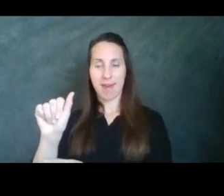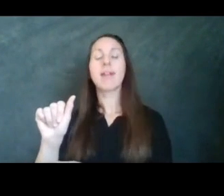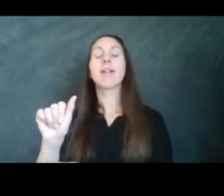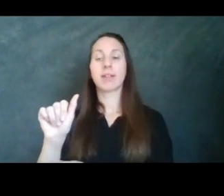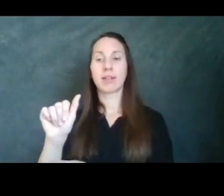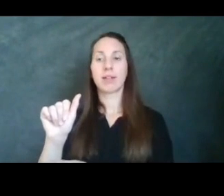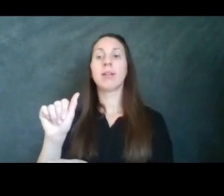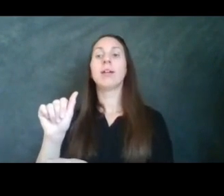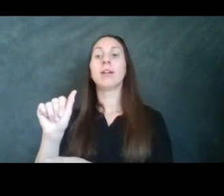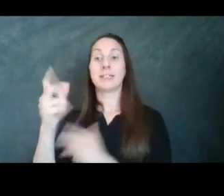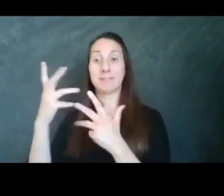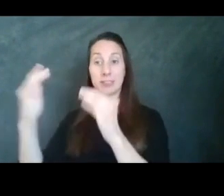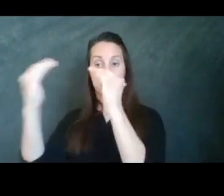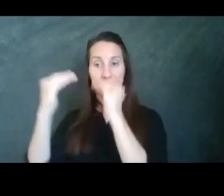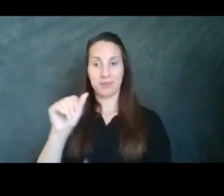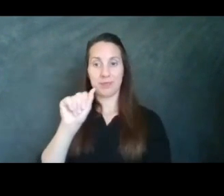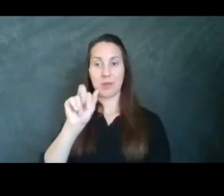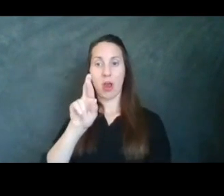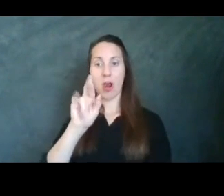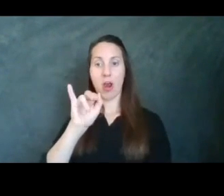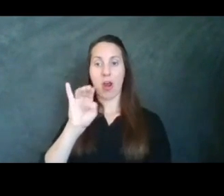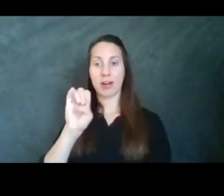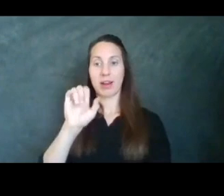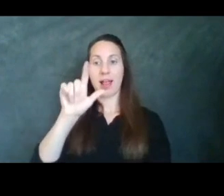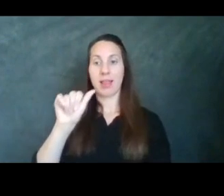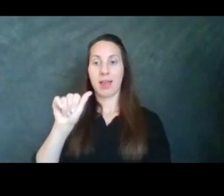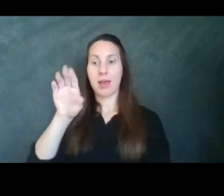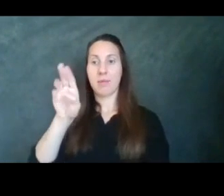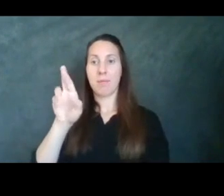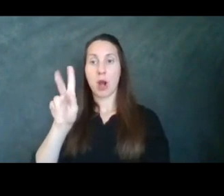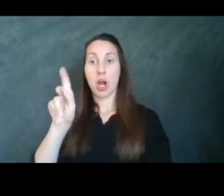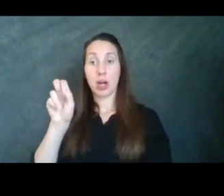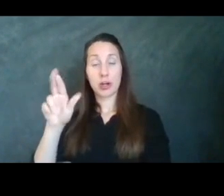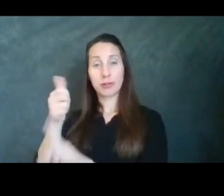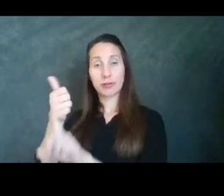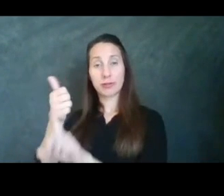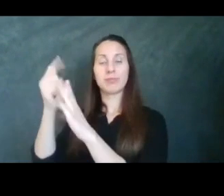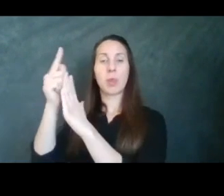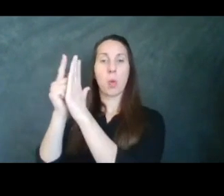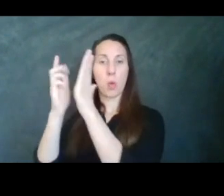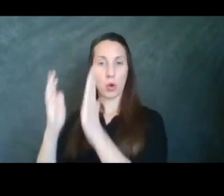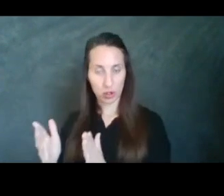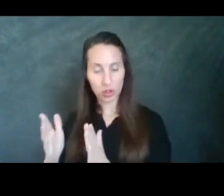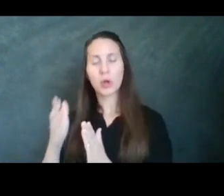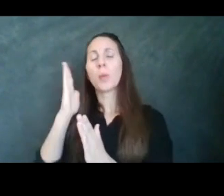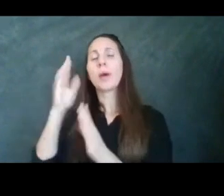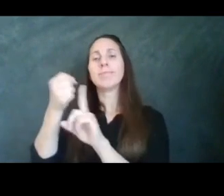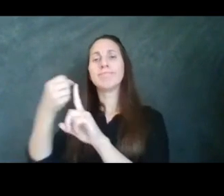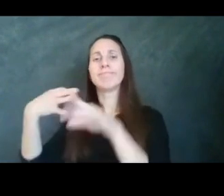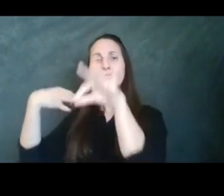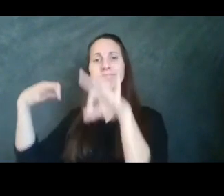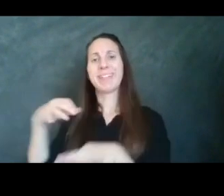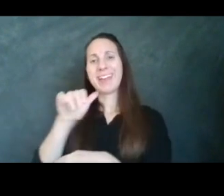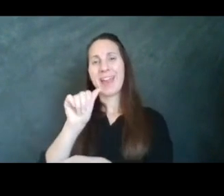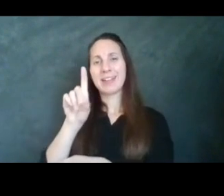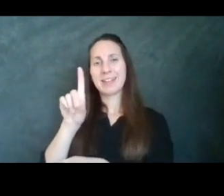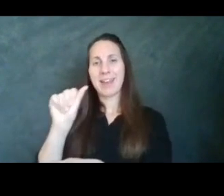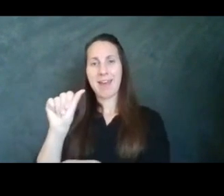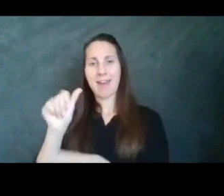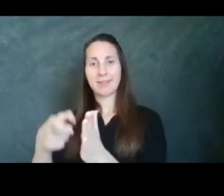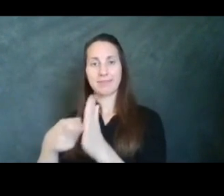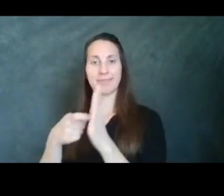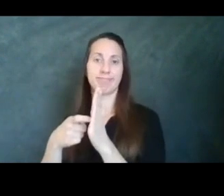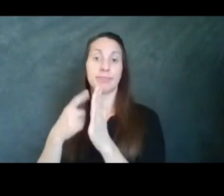Ariella Barker, attorney and former Respectability Fellow, who will tell us a little bit about ADA obligations as employers,